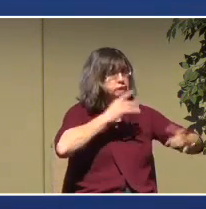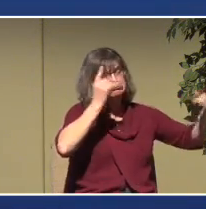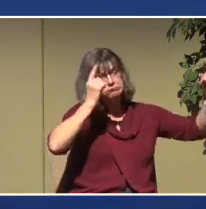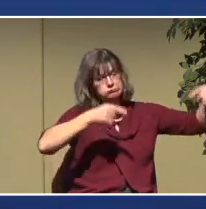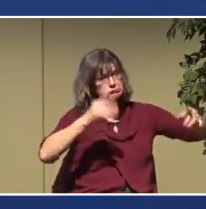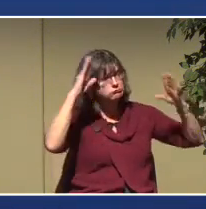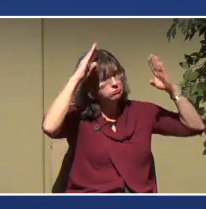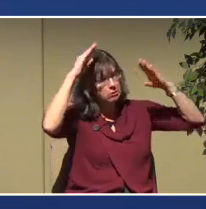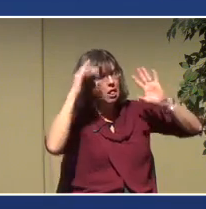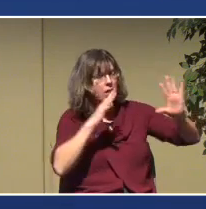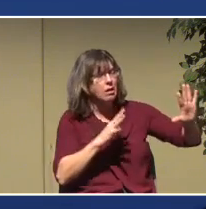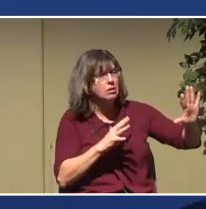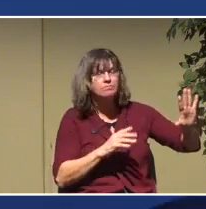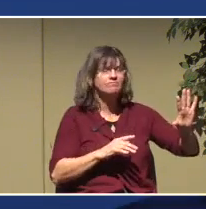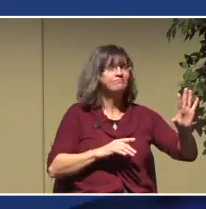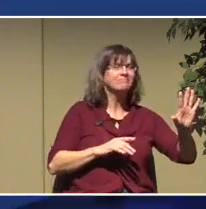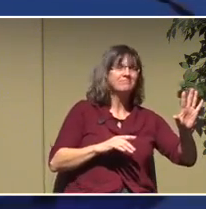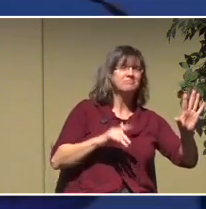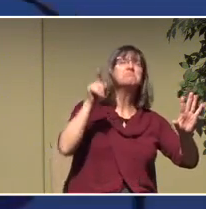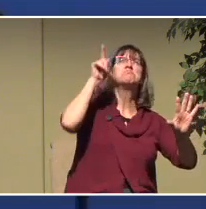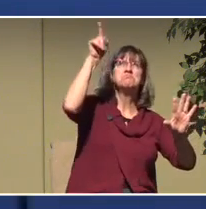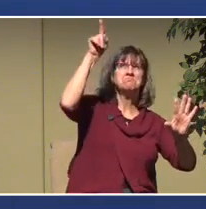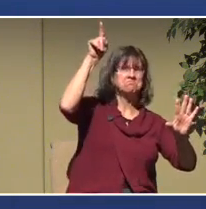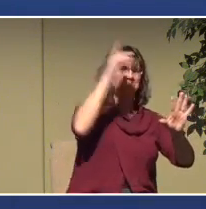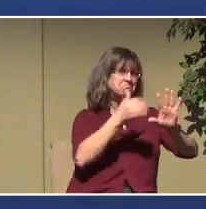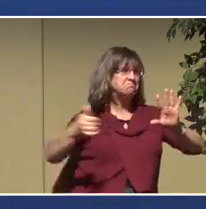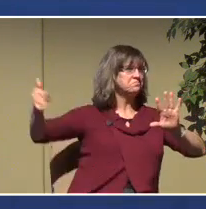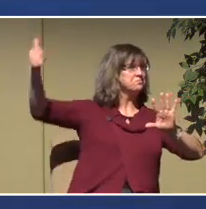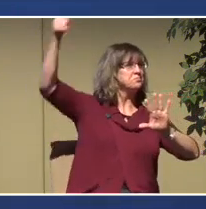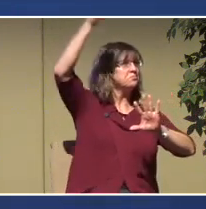continued, he's at work in it.